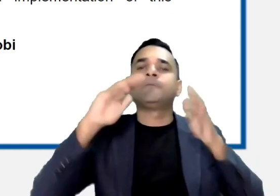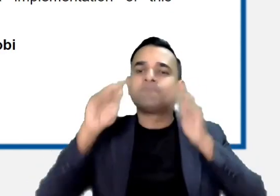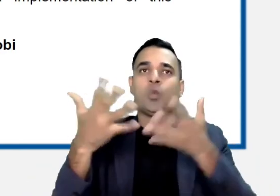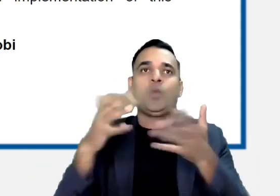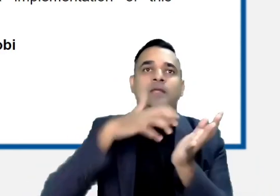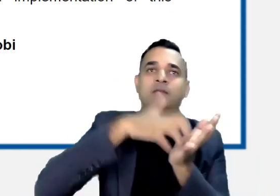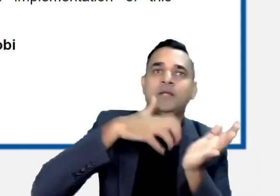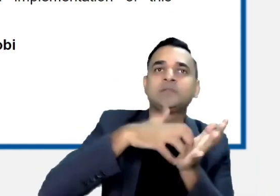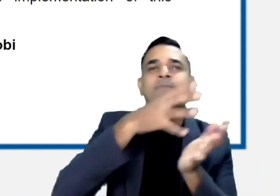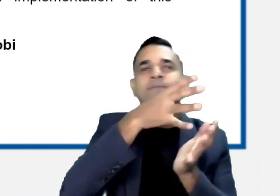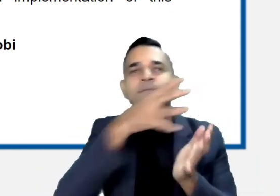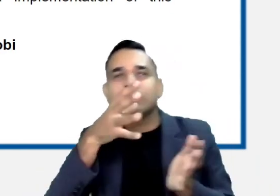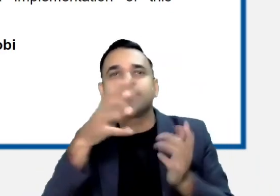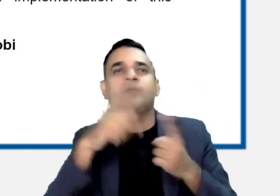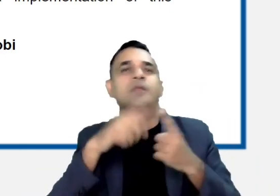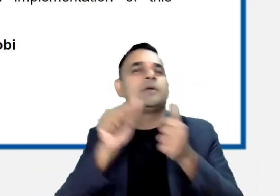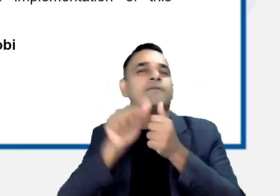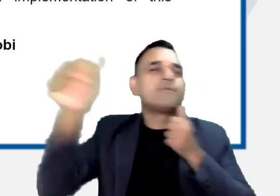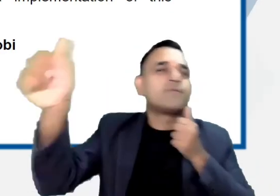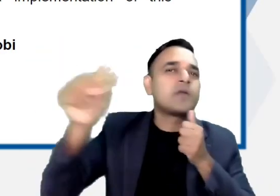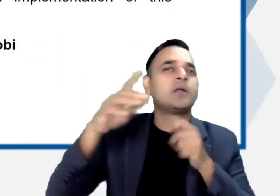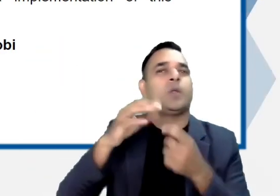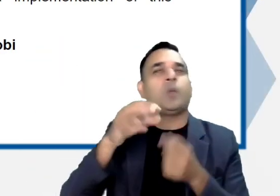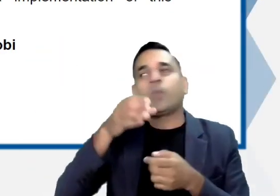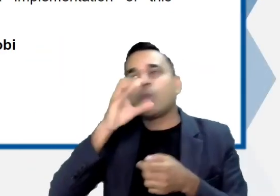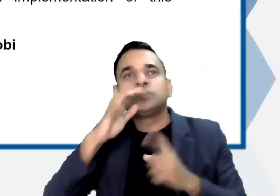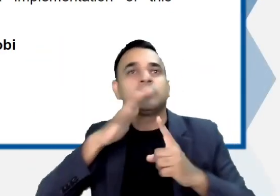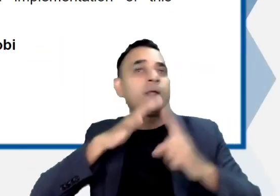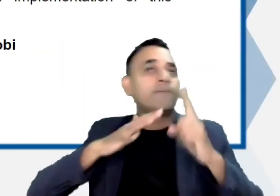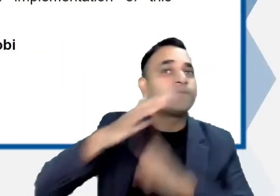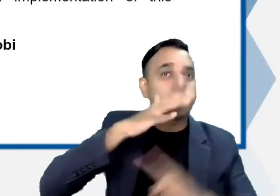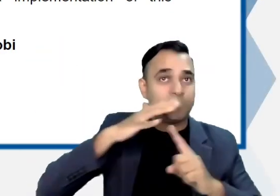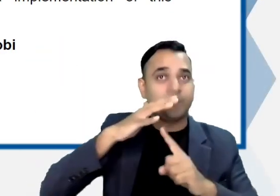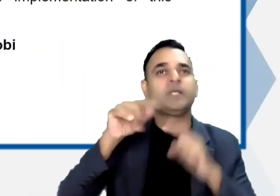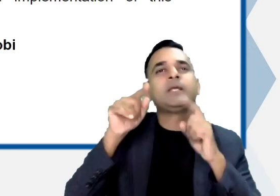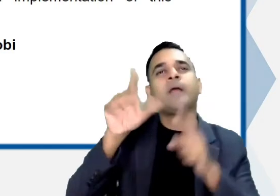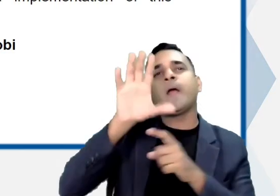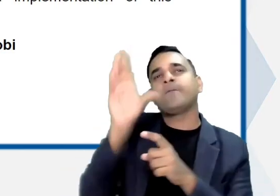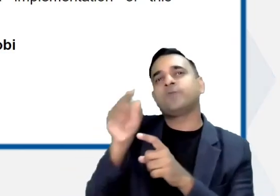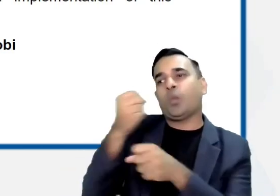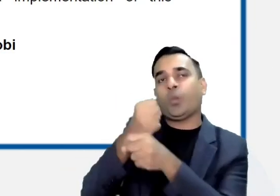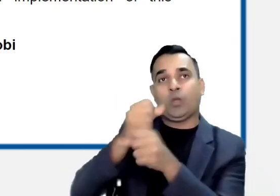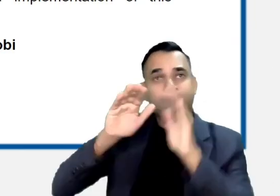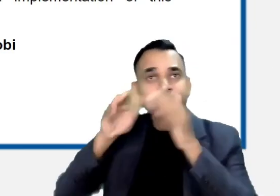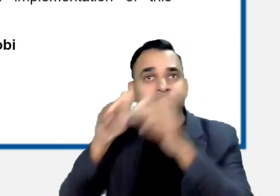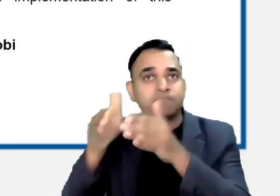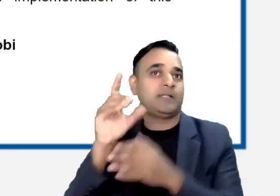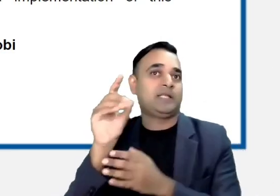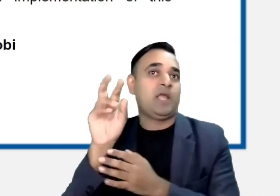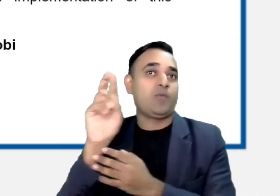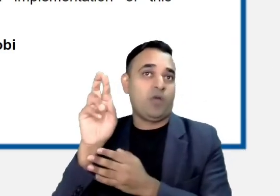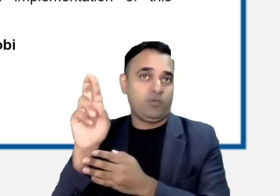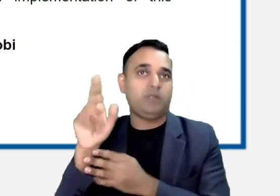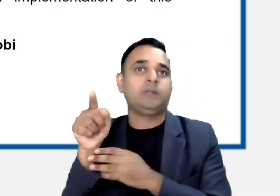are inclusive, participatory, and member states driven. 34. Request